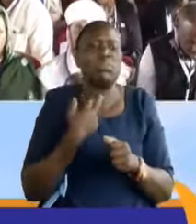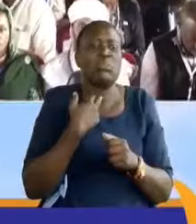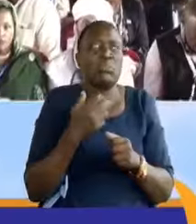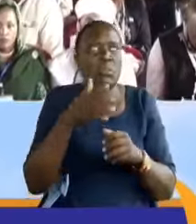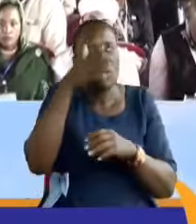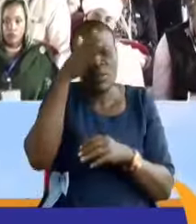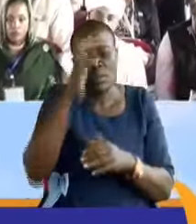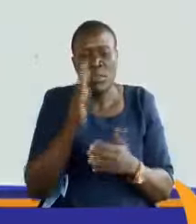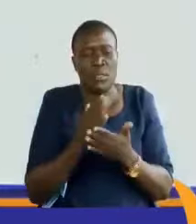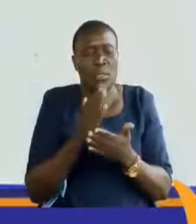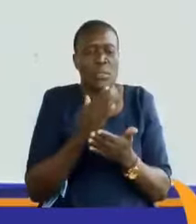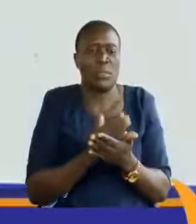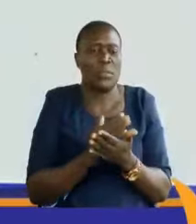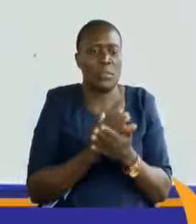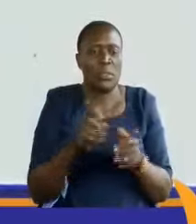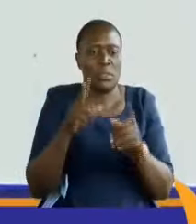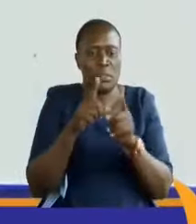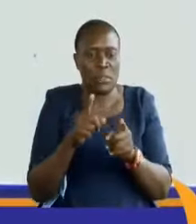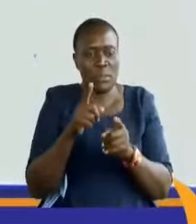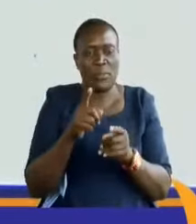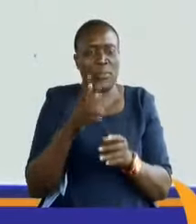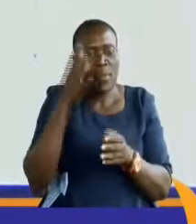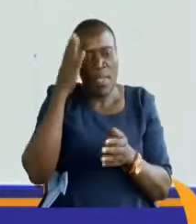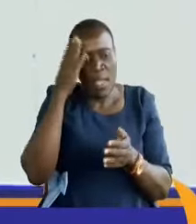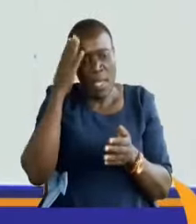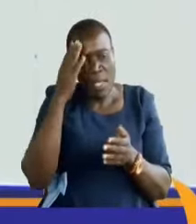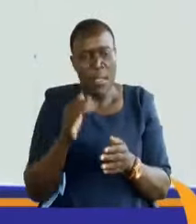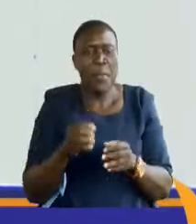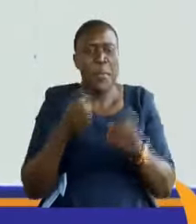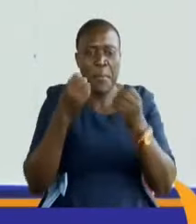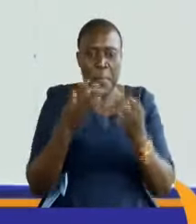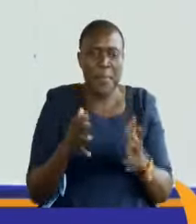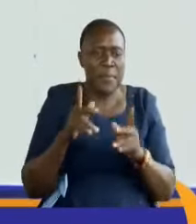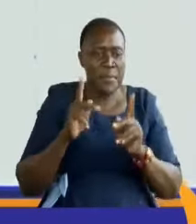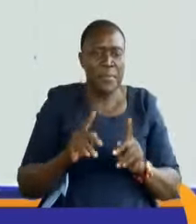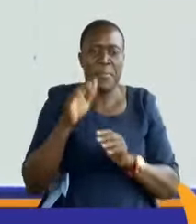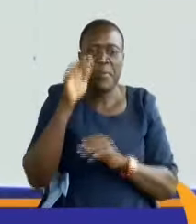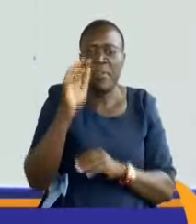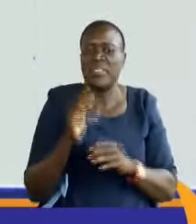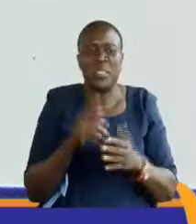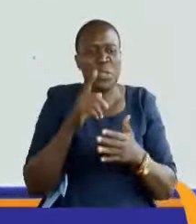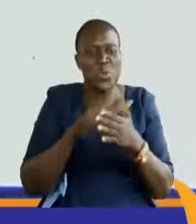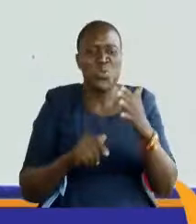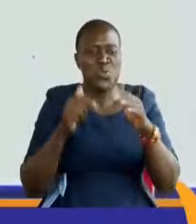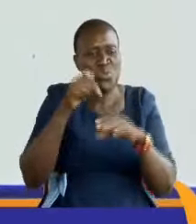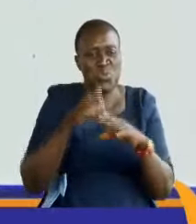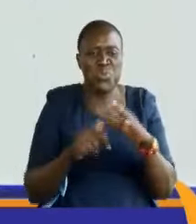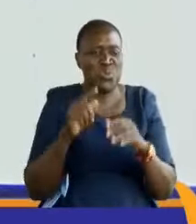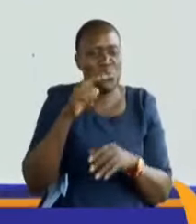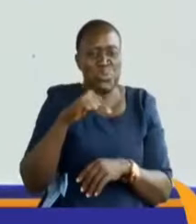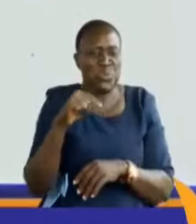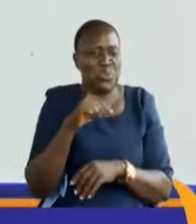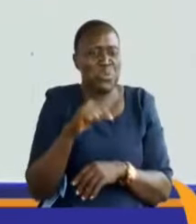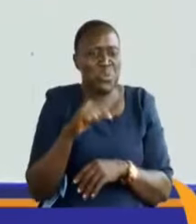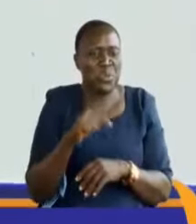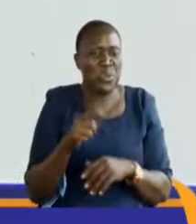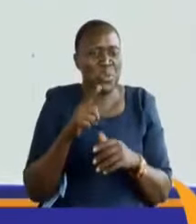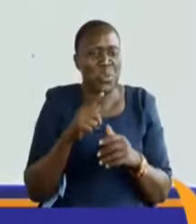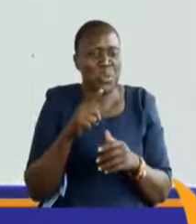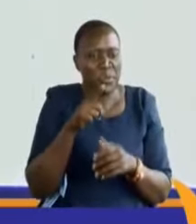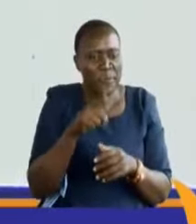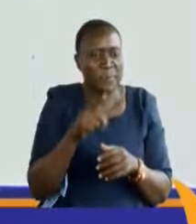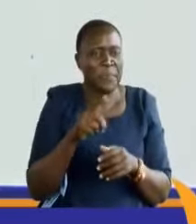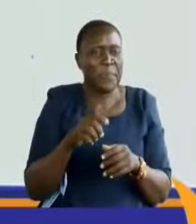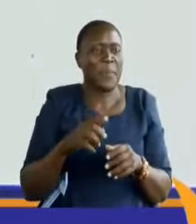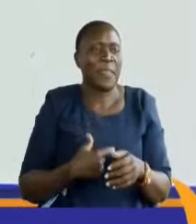plan. And I am confident. Many people have asked, what is in it for us? I recently visited Egypt in the company